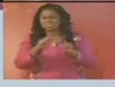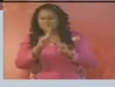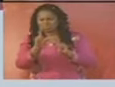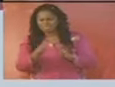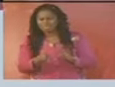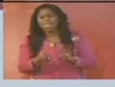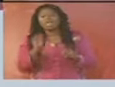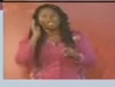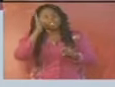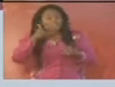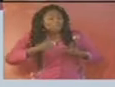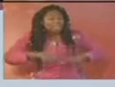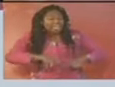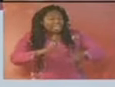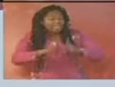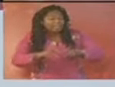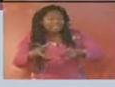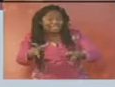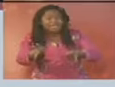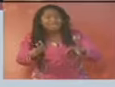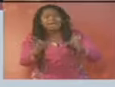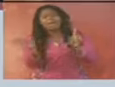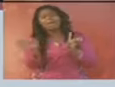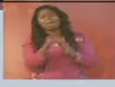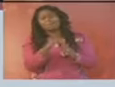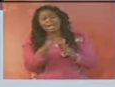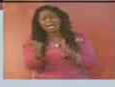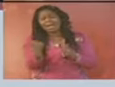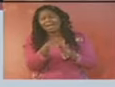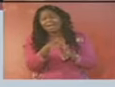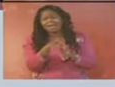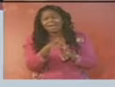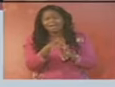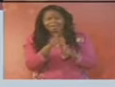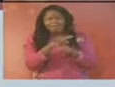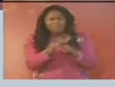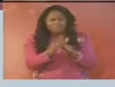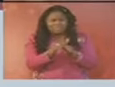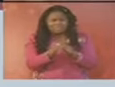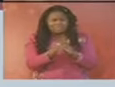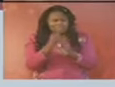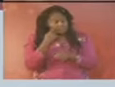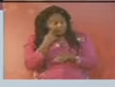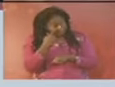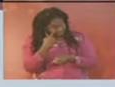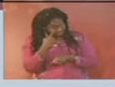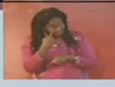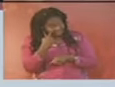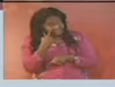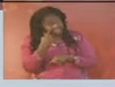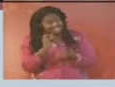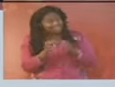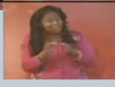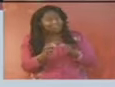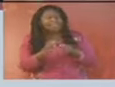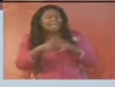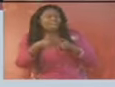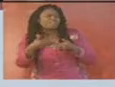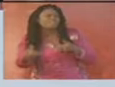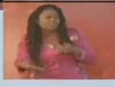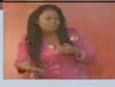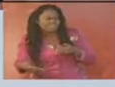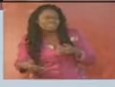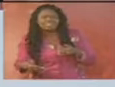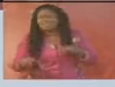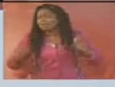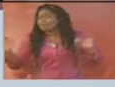no. Yes. Because in doing that, many people will die. Correct. So as you said in one of your slides, maybe you could put it back up. I mean,